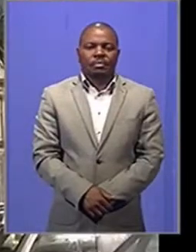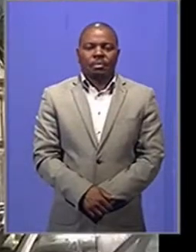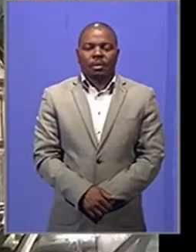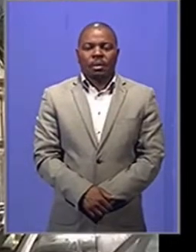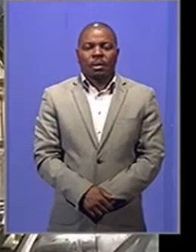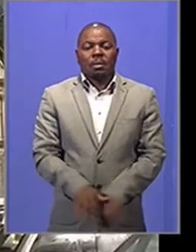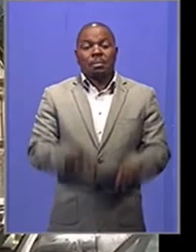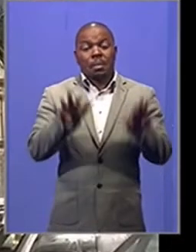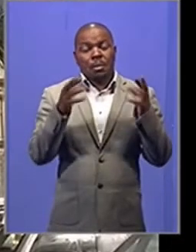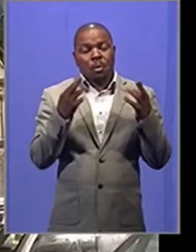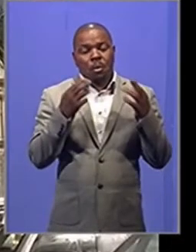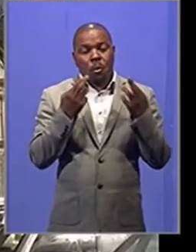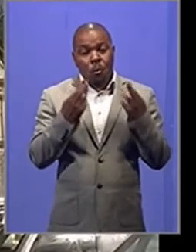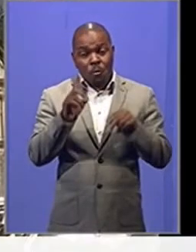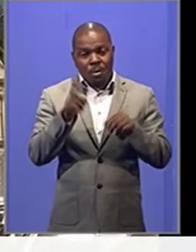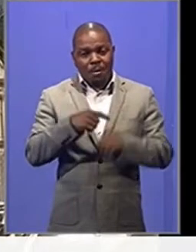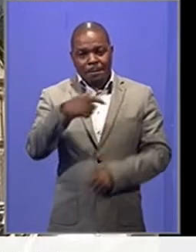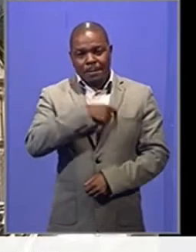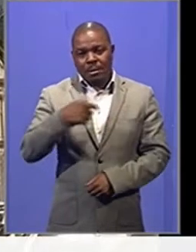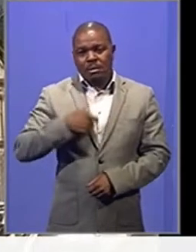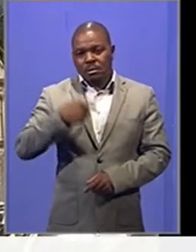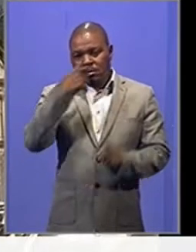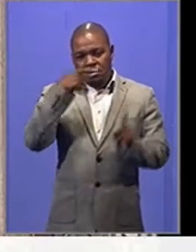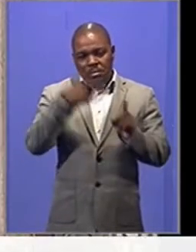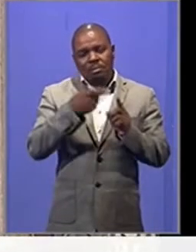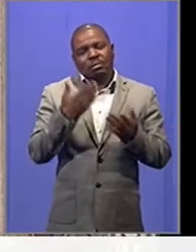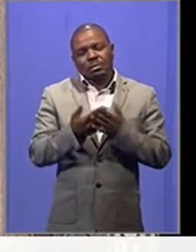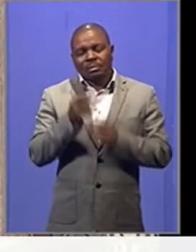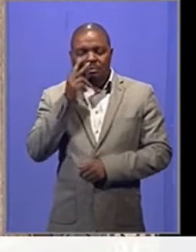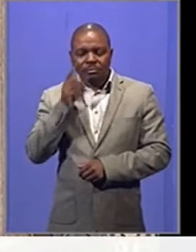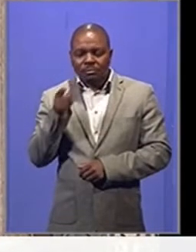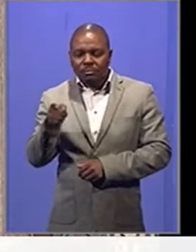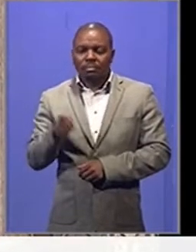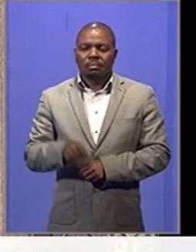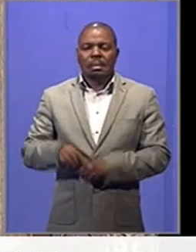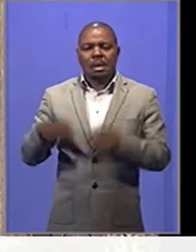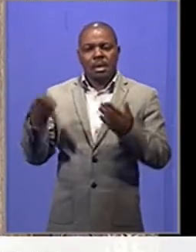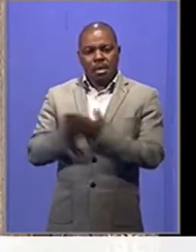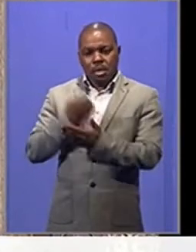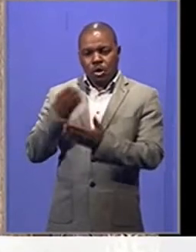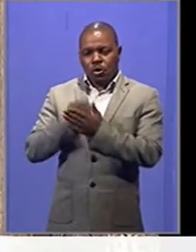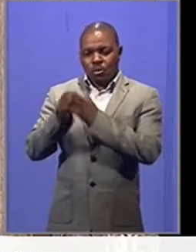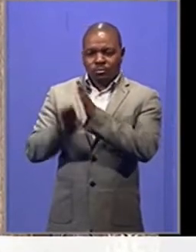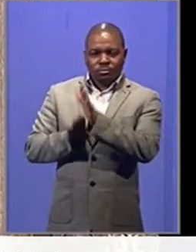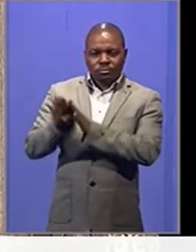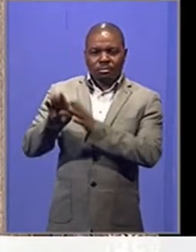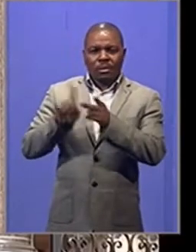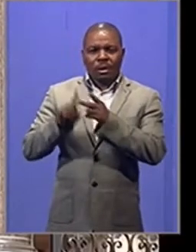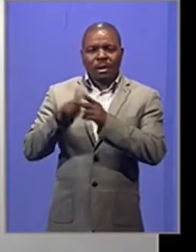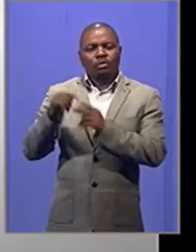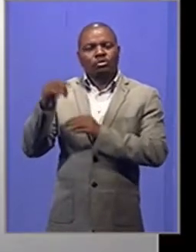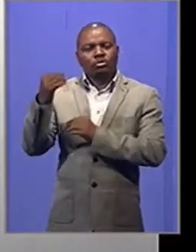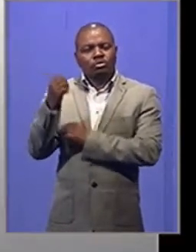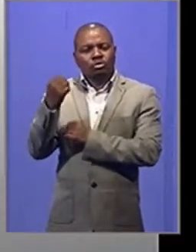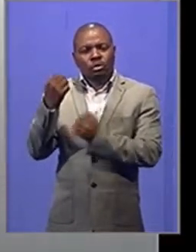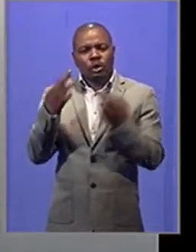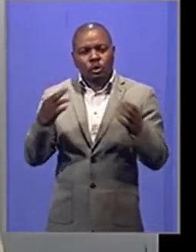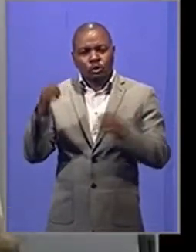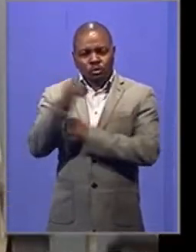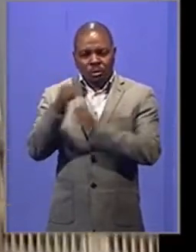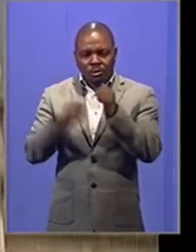Tebello ke hore Moporesidente Ramaphosa o tla sheba tshebetso ya tsosoloso ya moruo le meralo ya kaho ho leka ho potlakisa kgolo ya